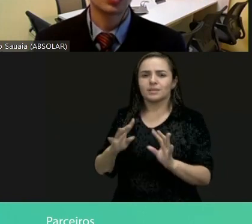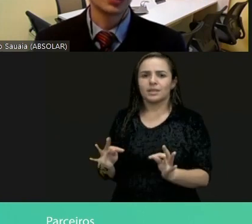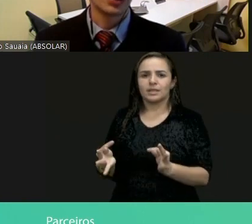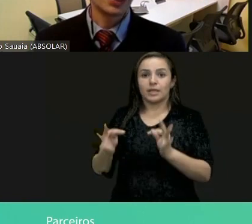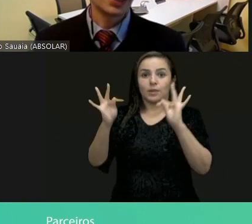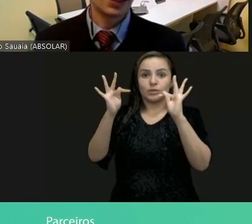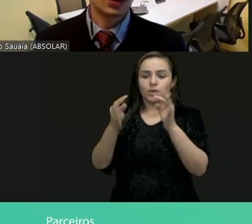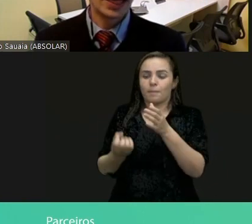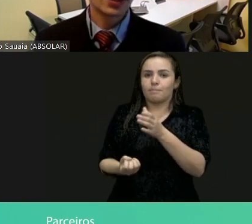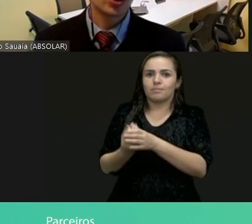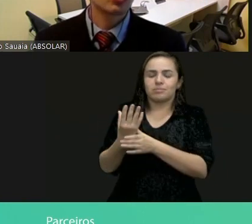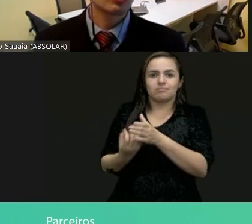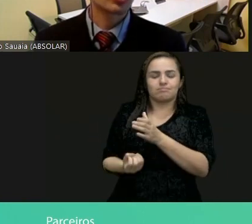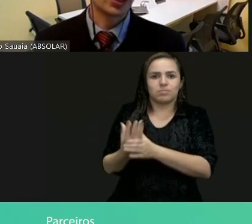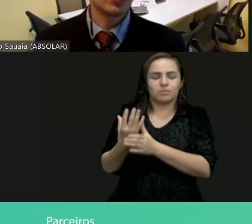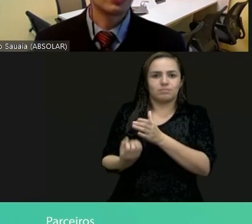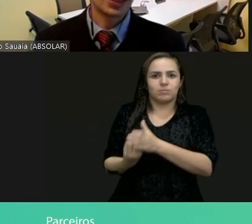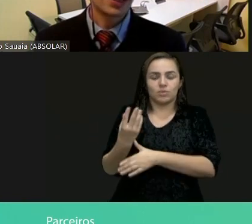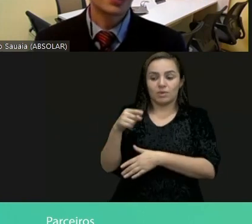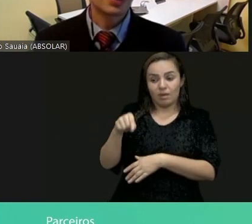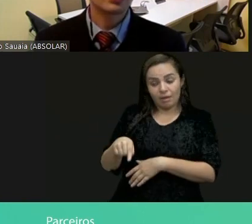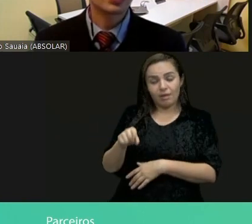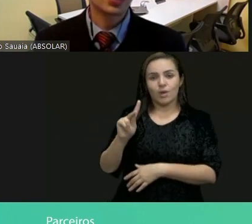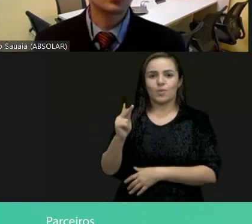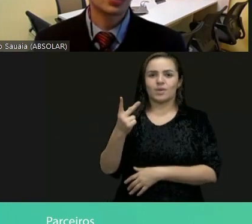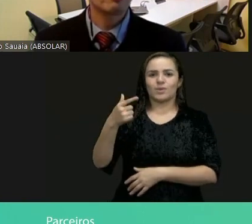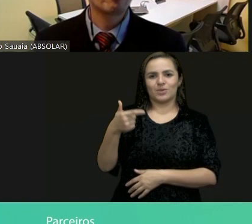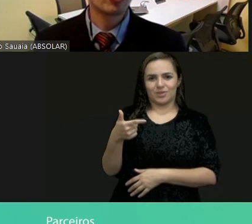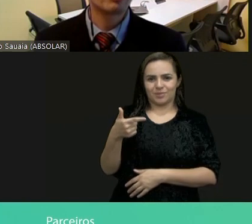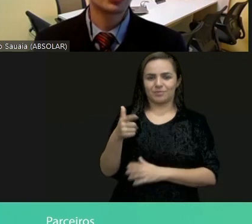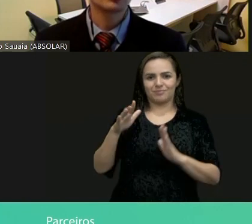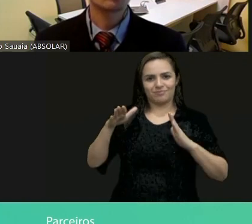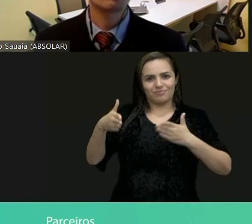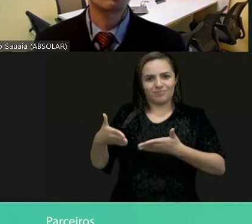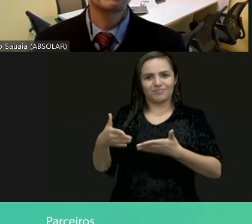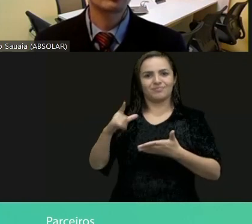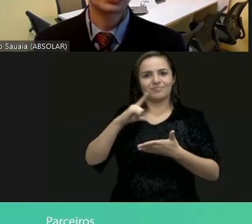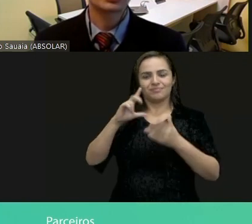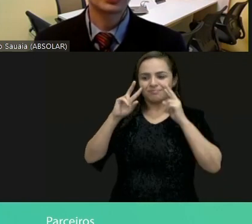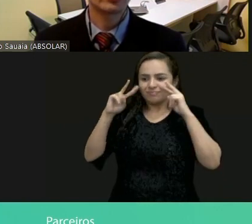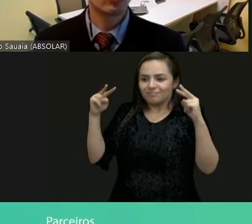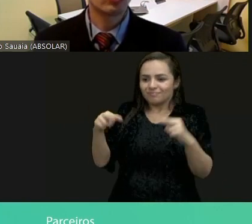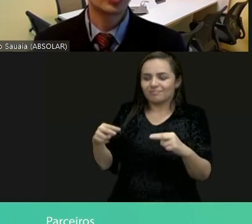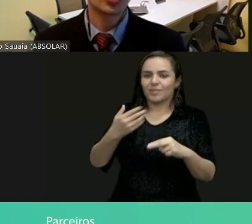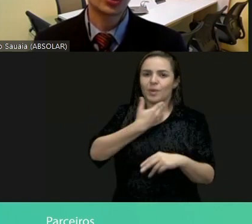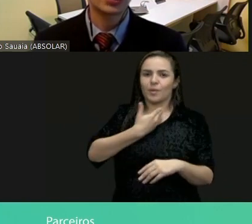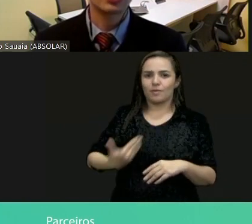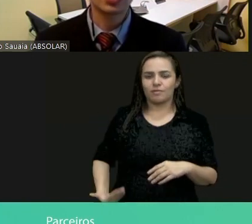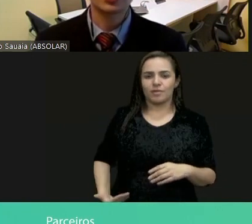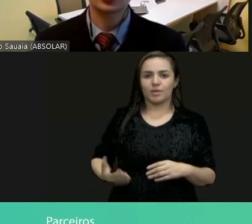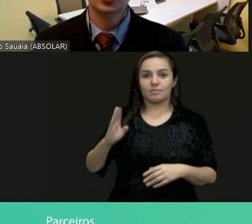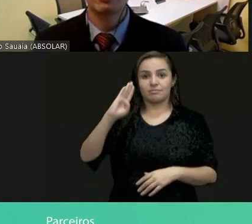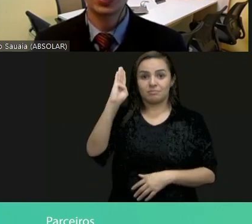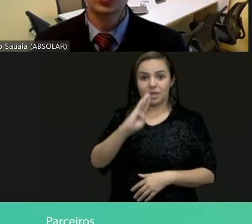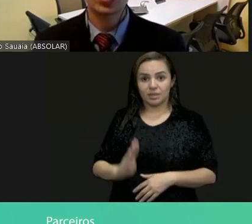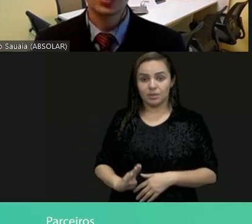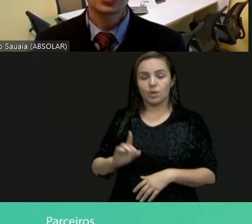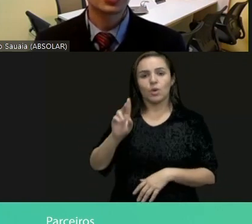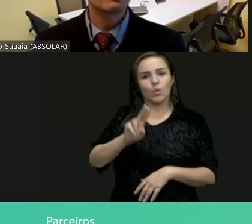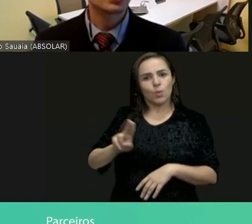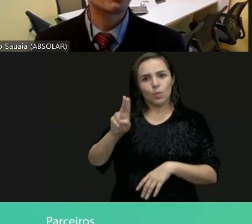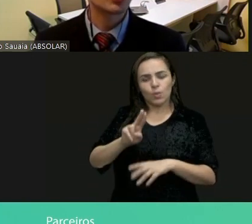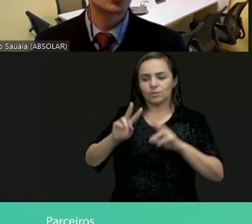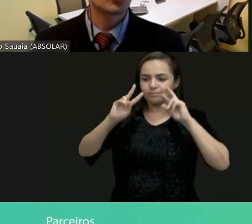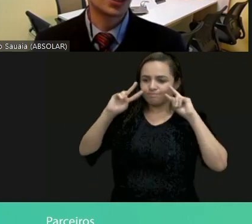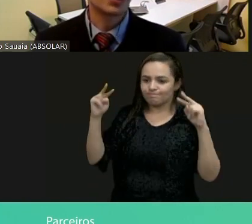produção deste hidrogênio. Essa é a vertente, é a forma. So that's the way that we